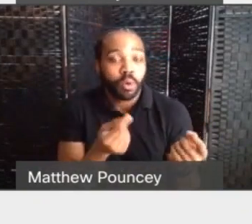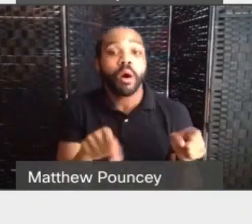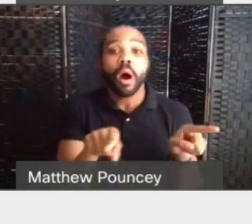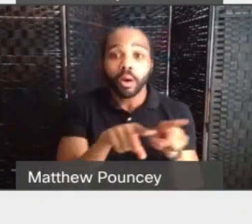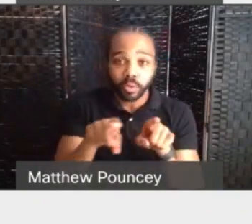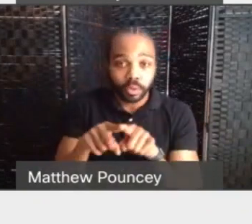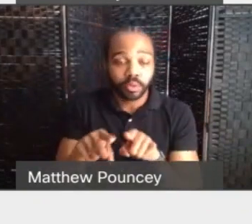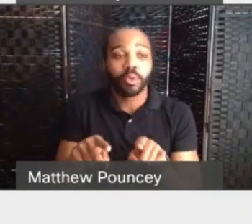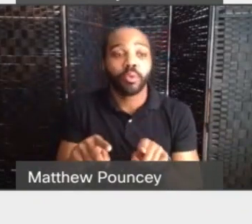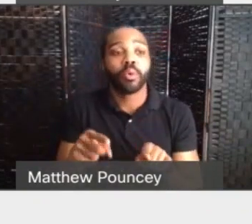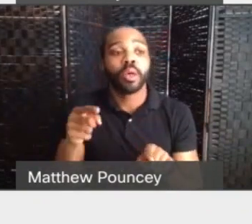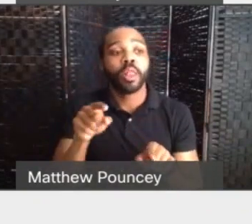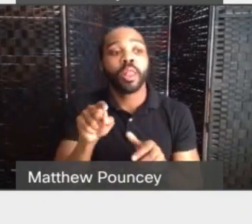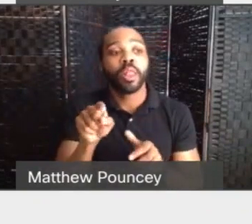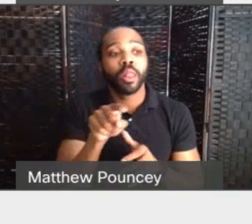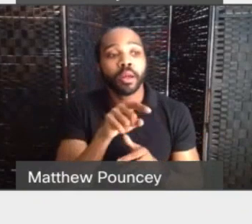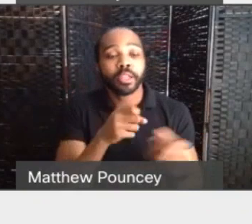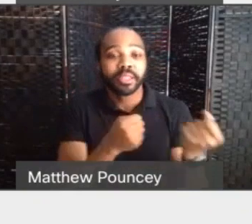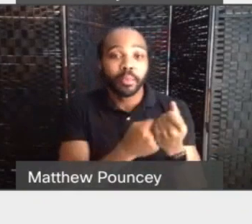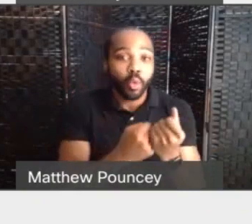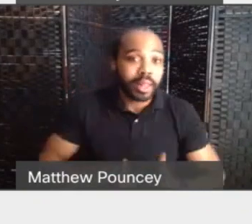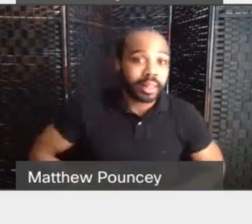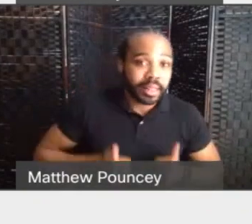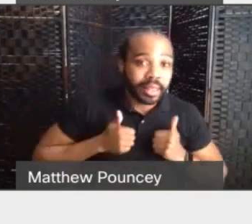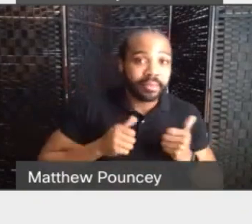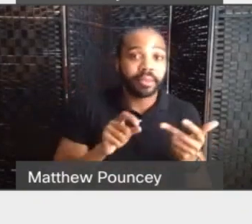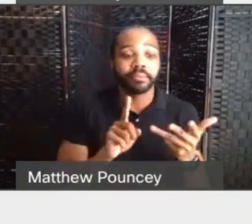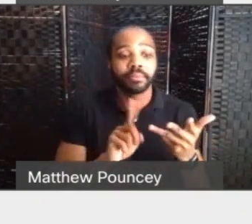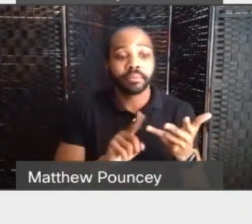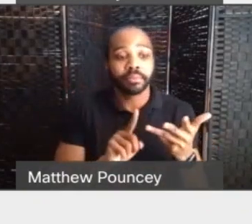as supported living and natural home.